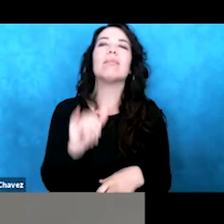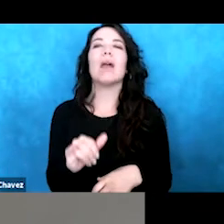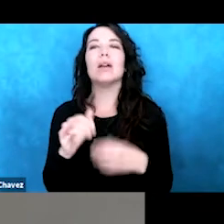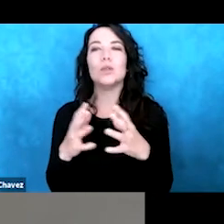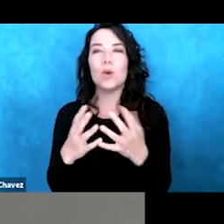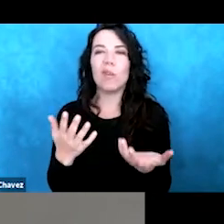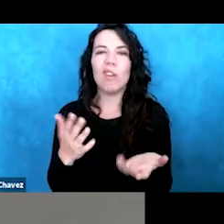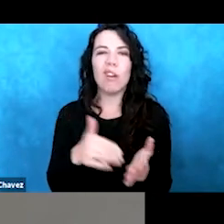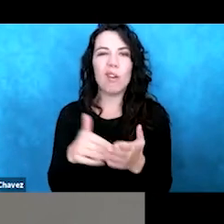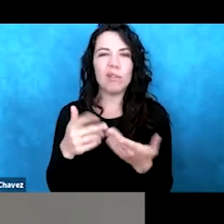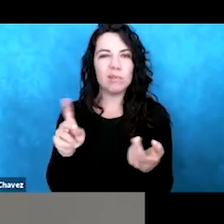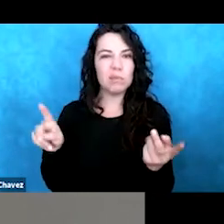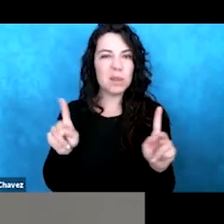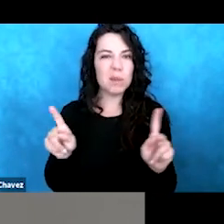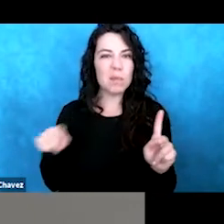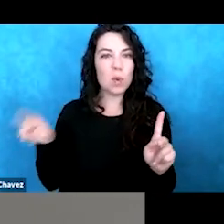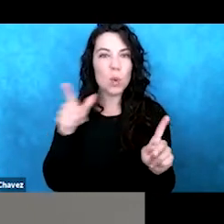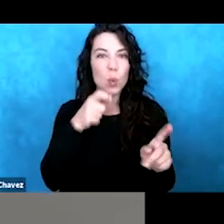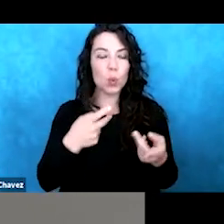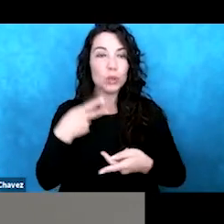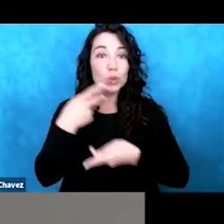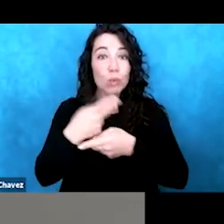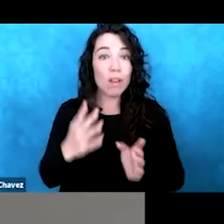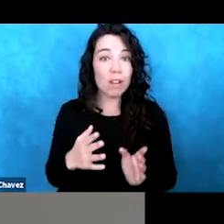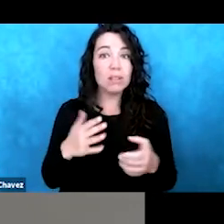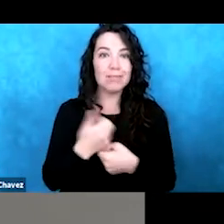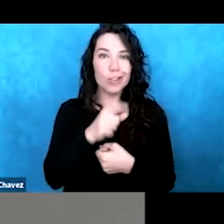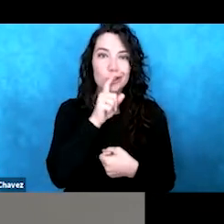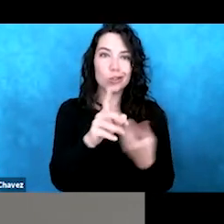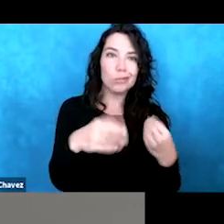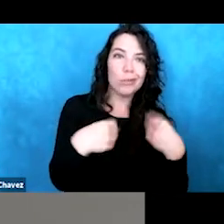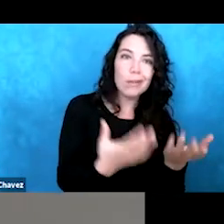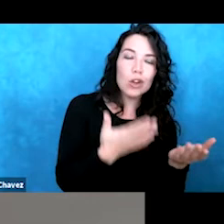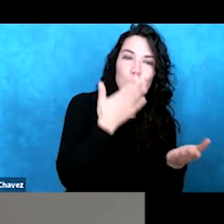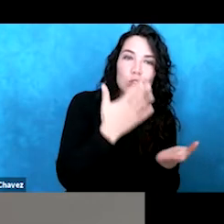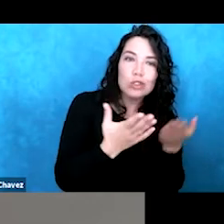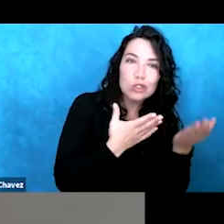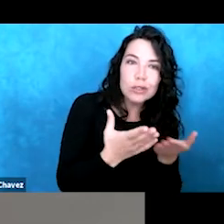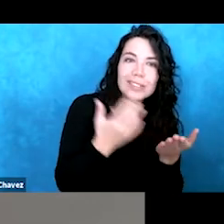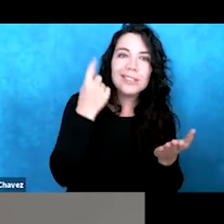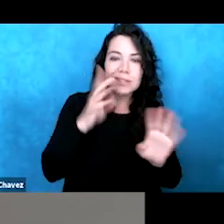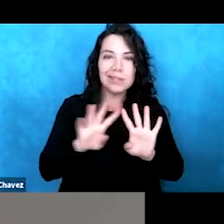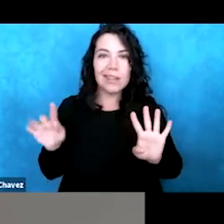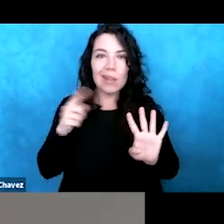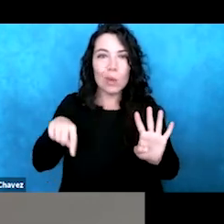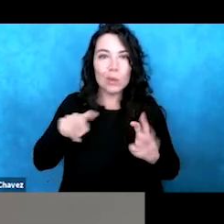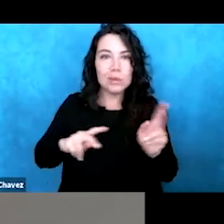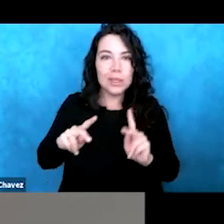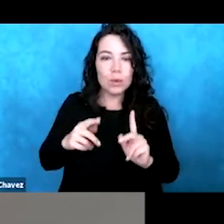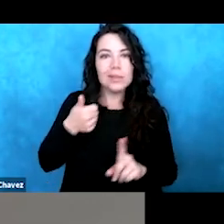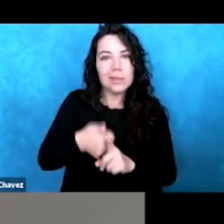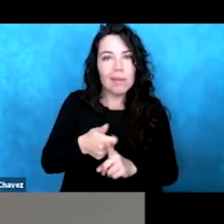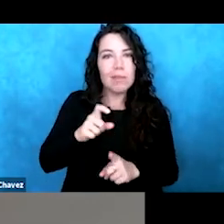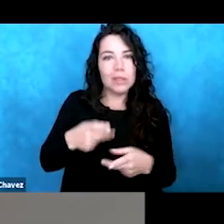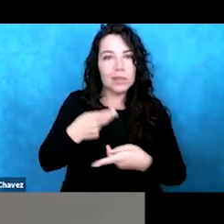the people who are supervising the service are making sure they're delivering it with fidelity, they're also making sure that our coaches are psychologically, you know, okay. Because